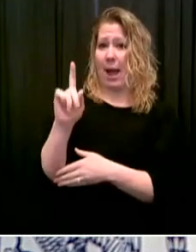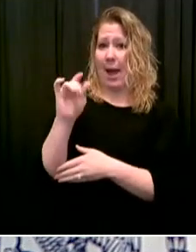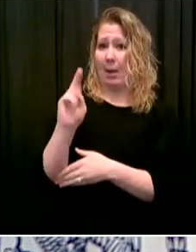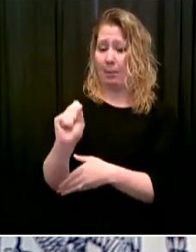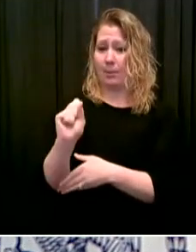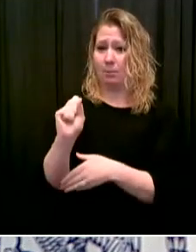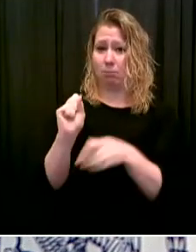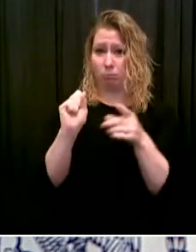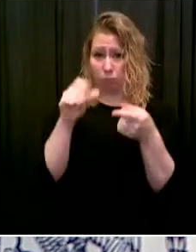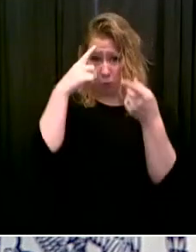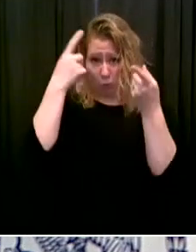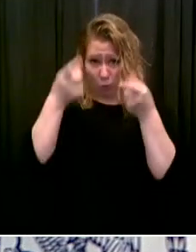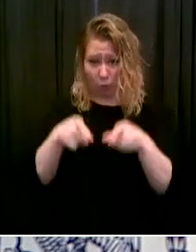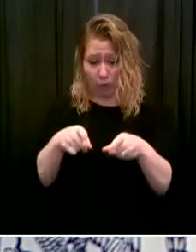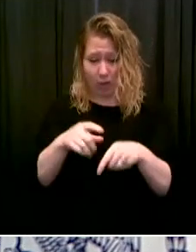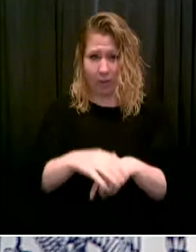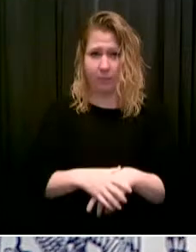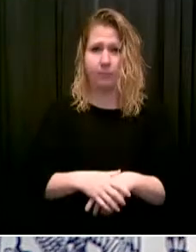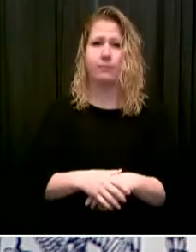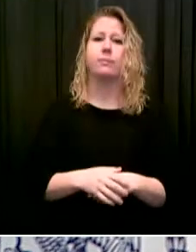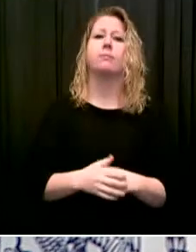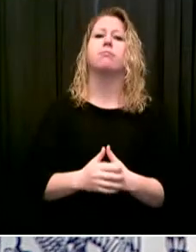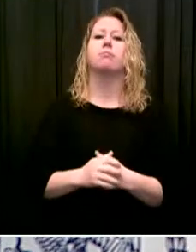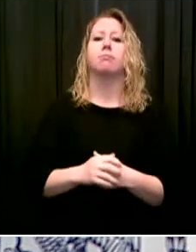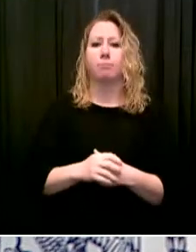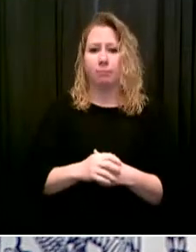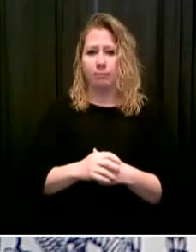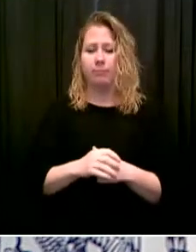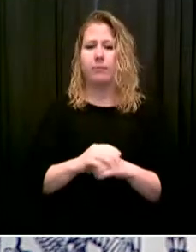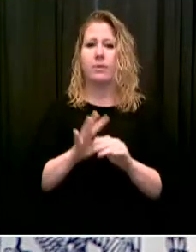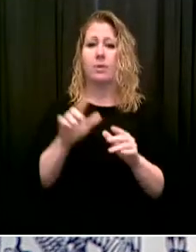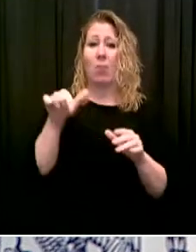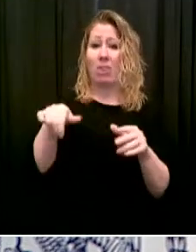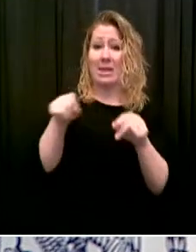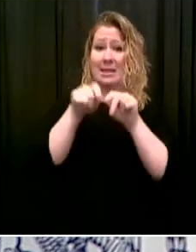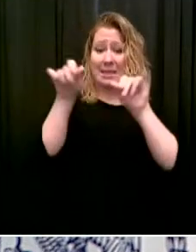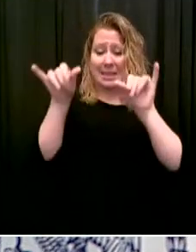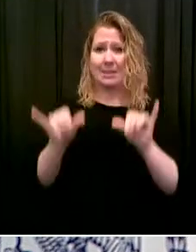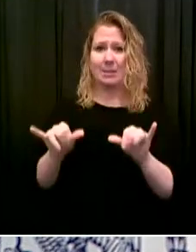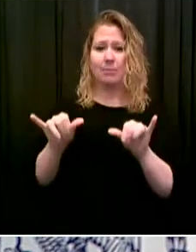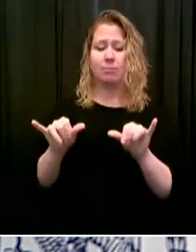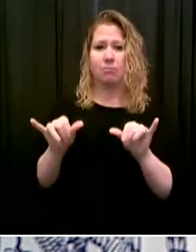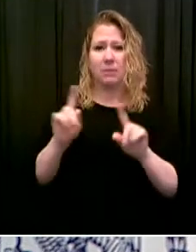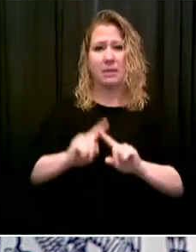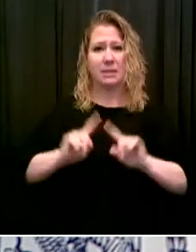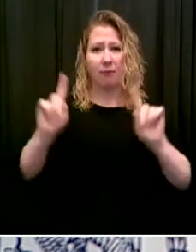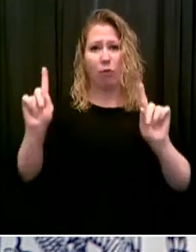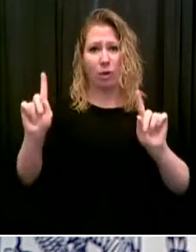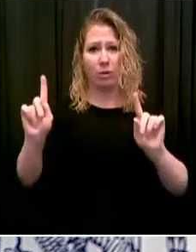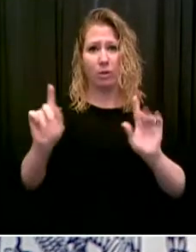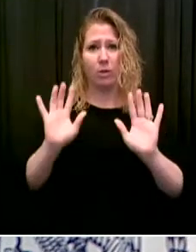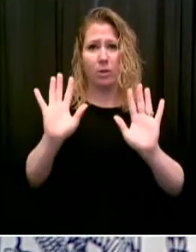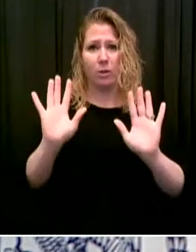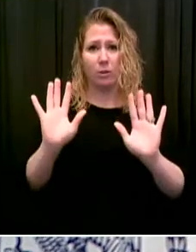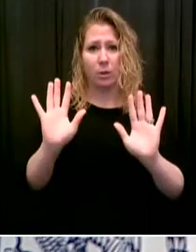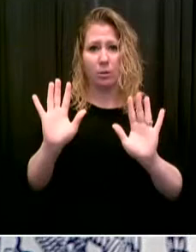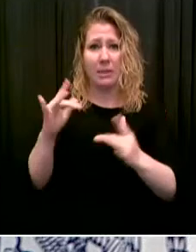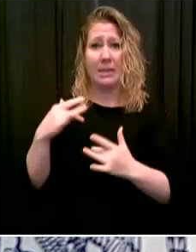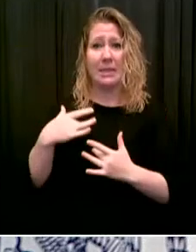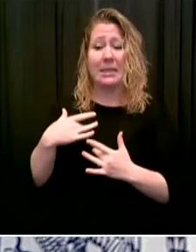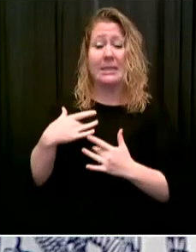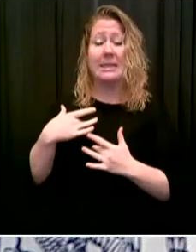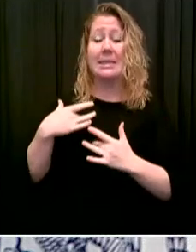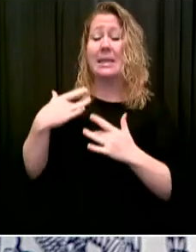and just elections in general, when absentee ballots are involved, suggests that whoever's leading on election day typically